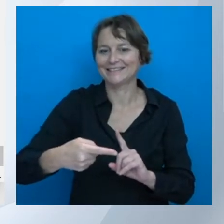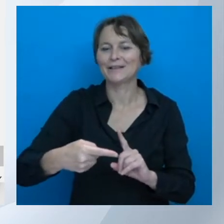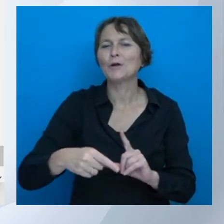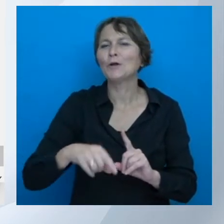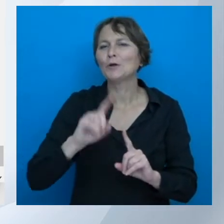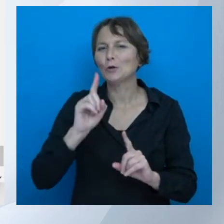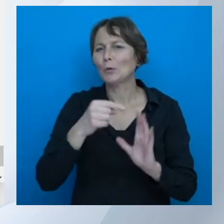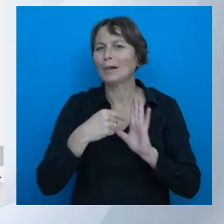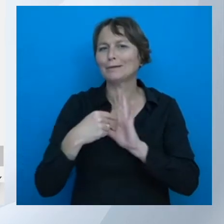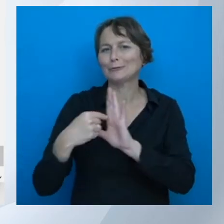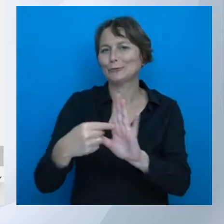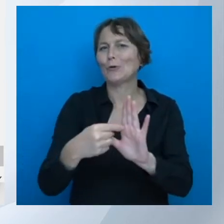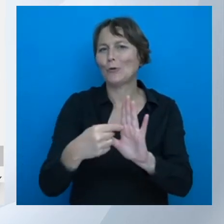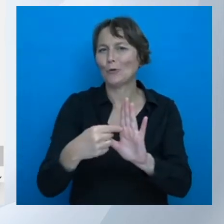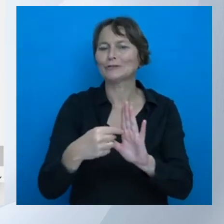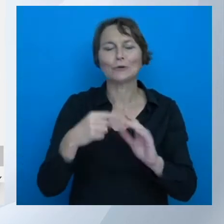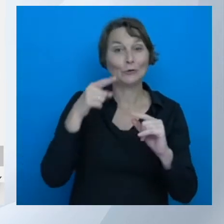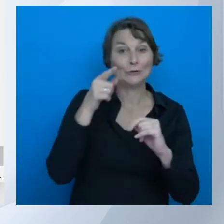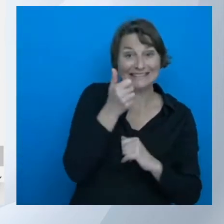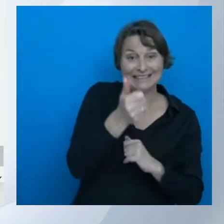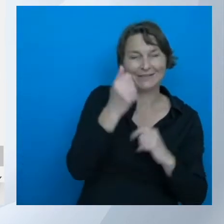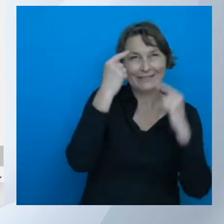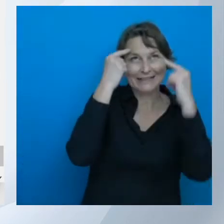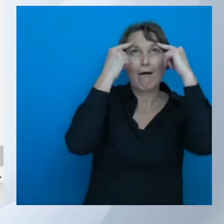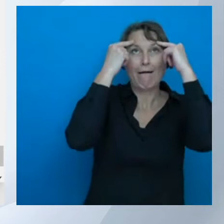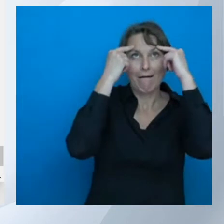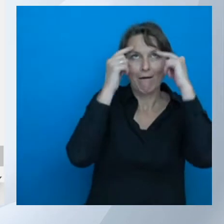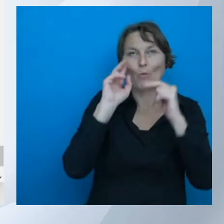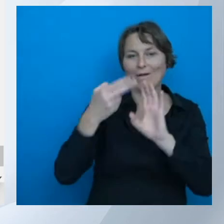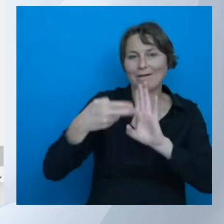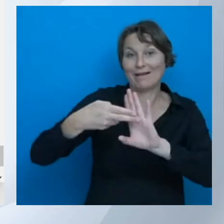predicted label that is the opinion of my machine.